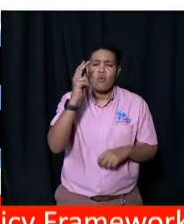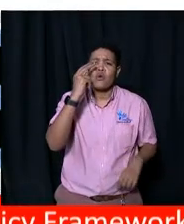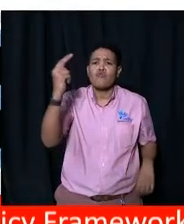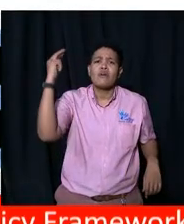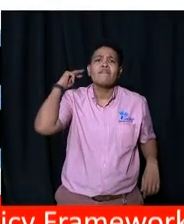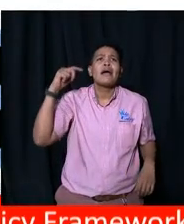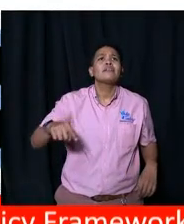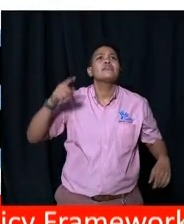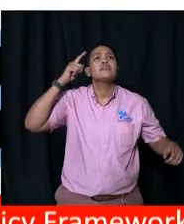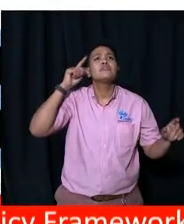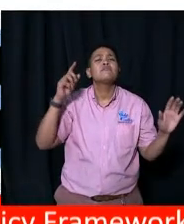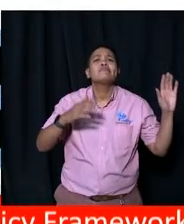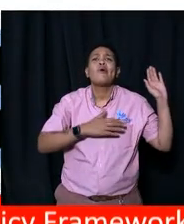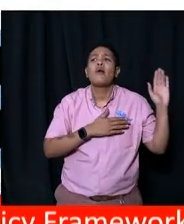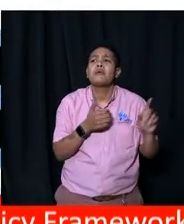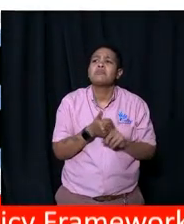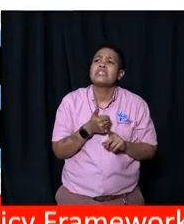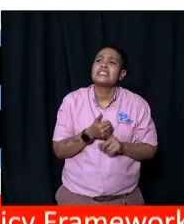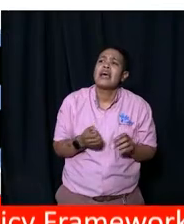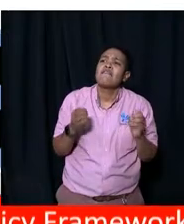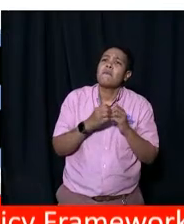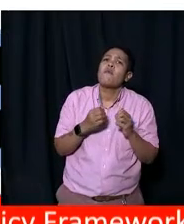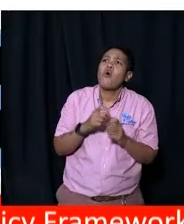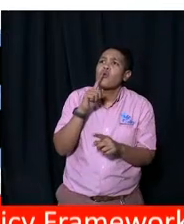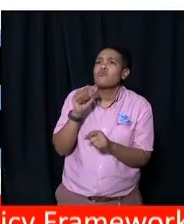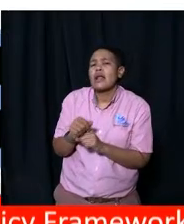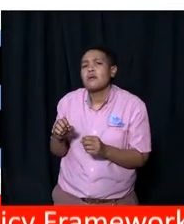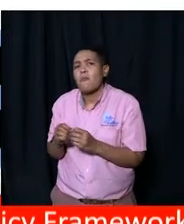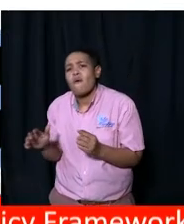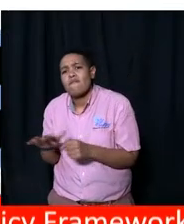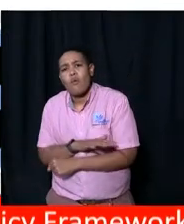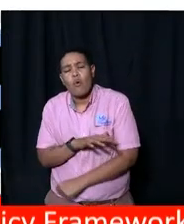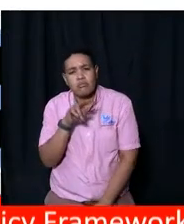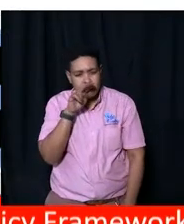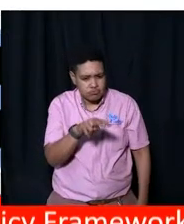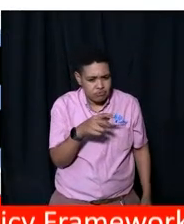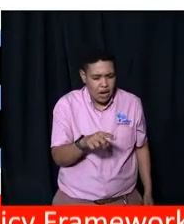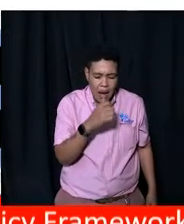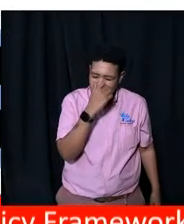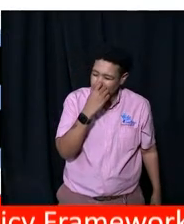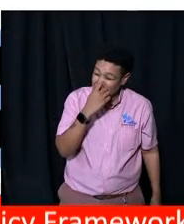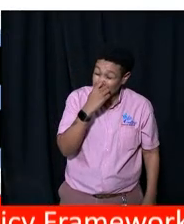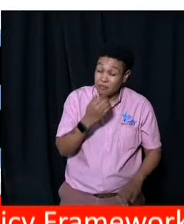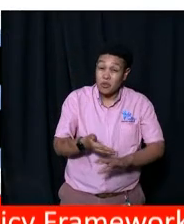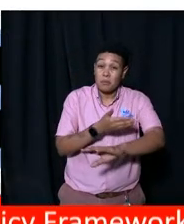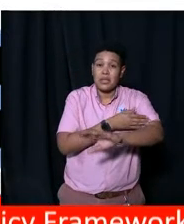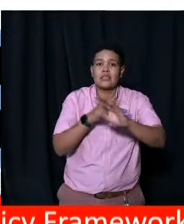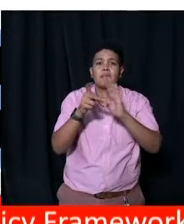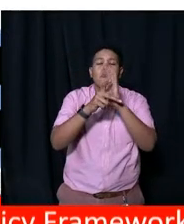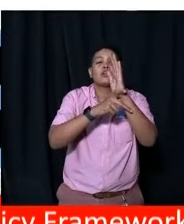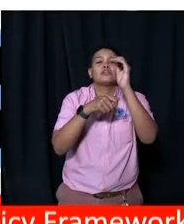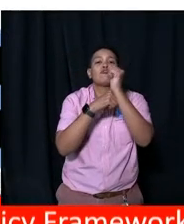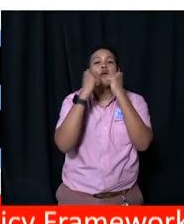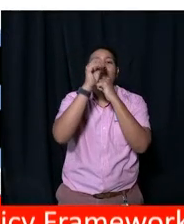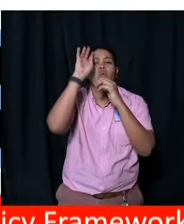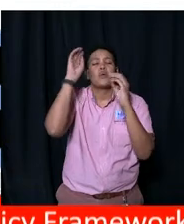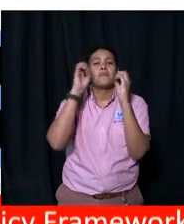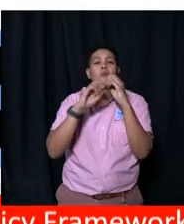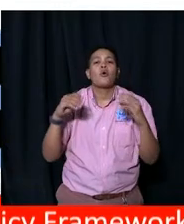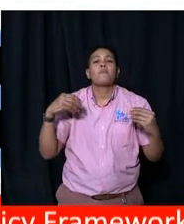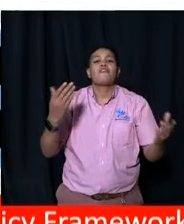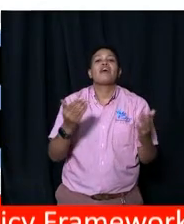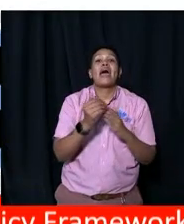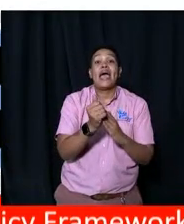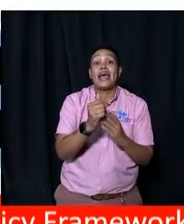this commitment more and reality more fulsomely. An updated policy framework will further provide guidance